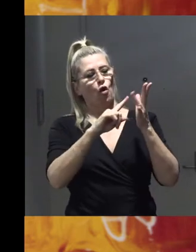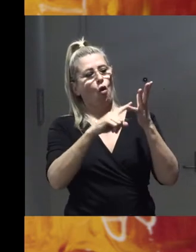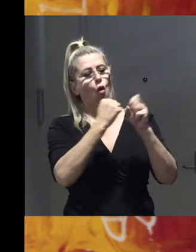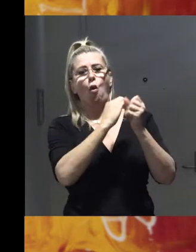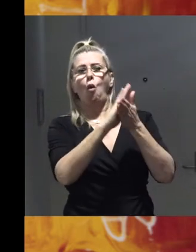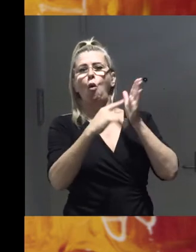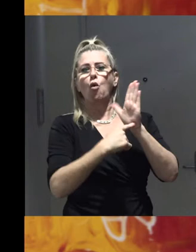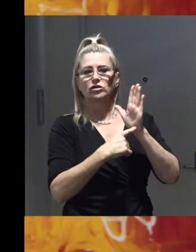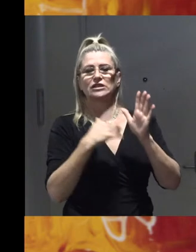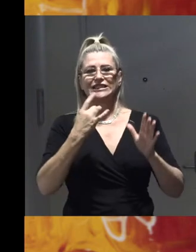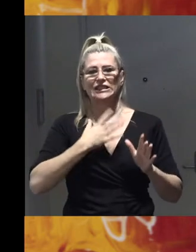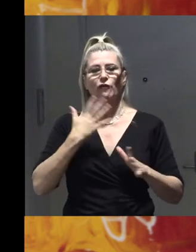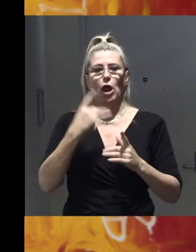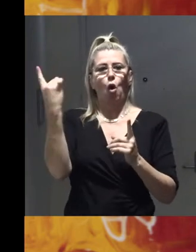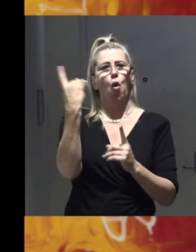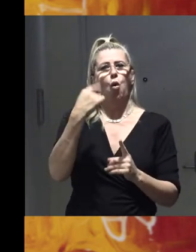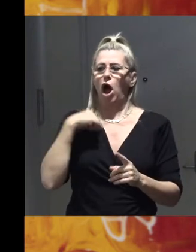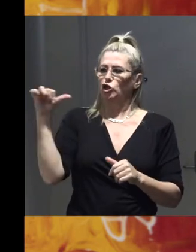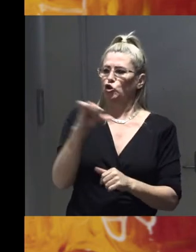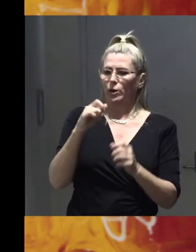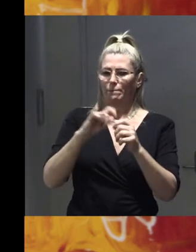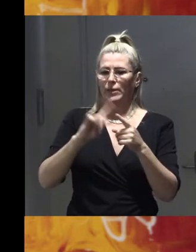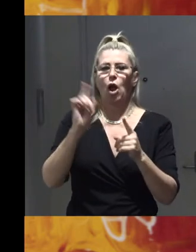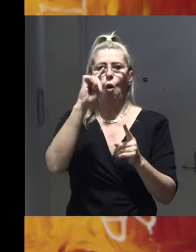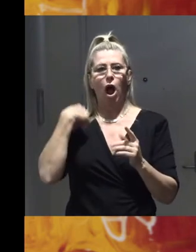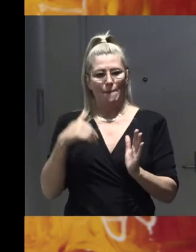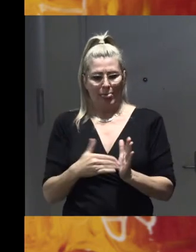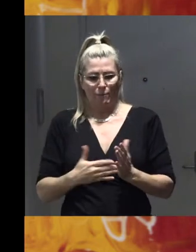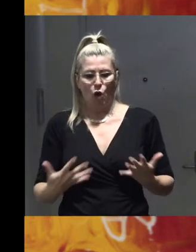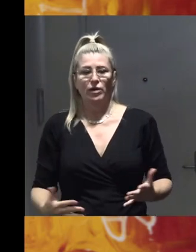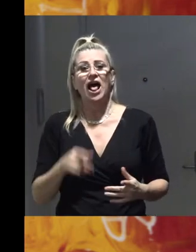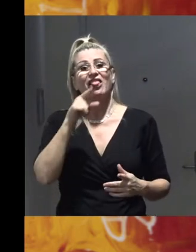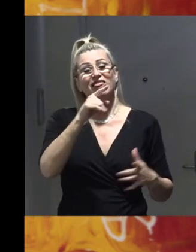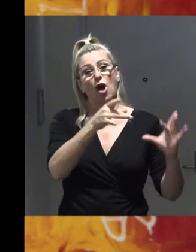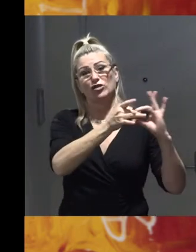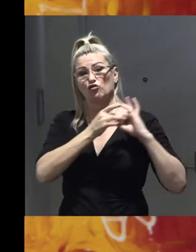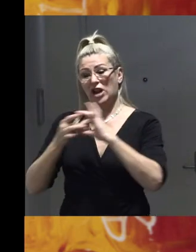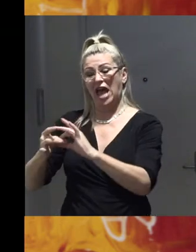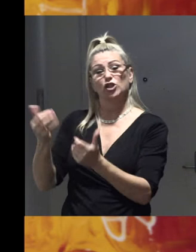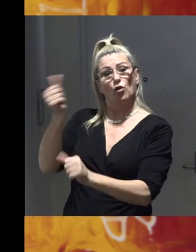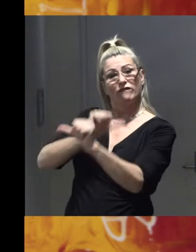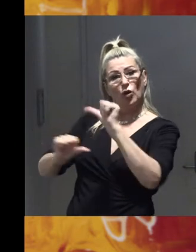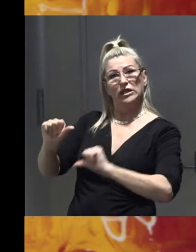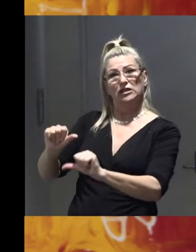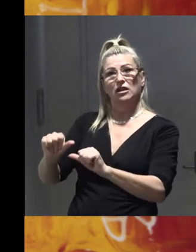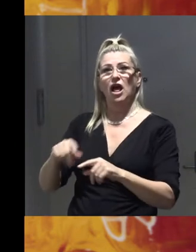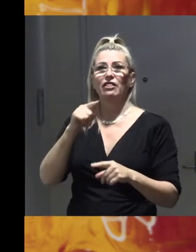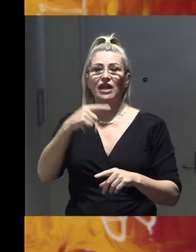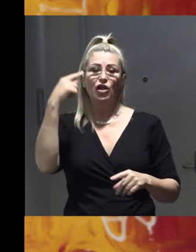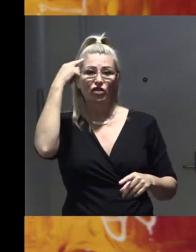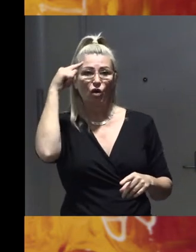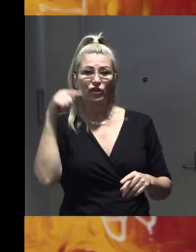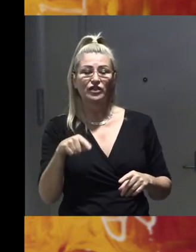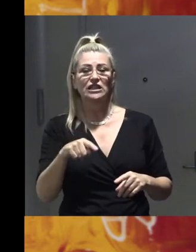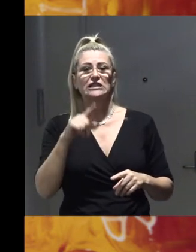currently am, was directly linked to avoidance. The ought self is thought to be driven by an